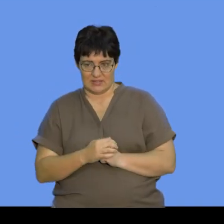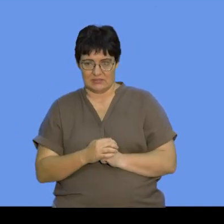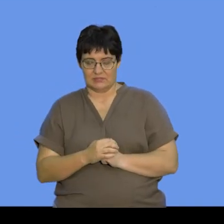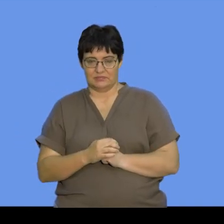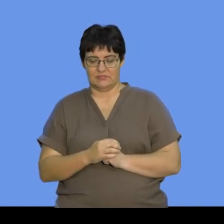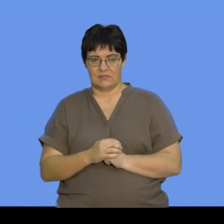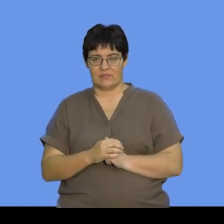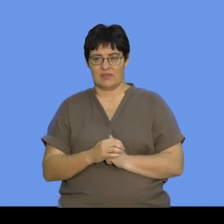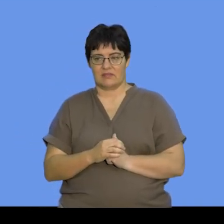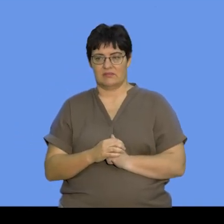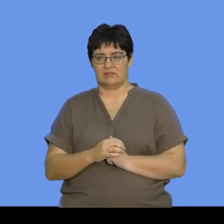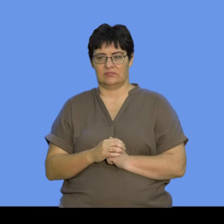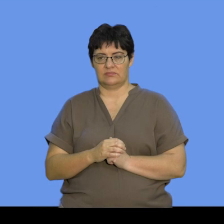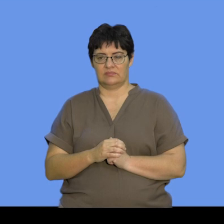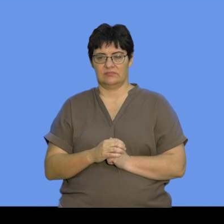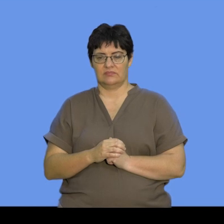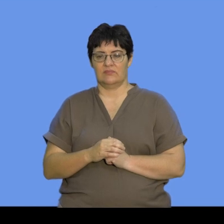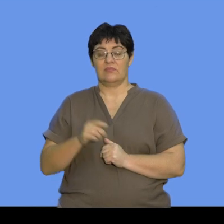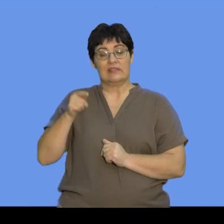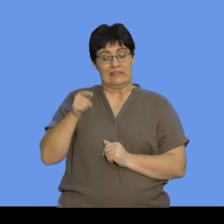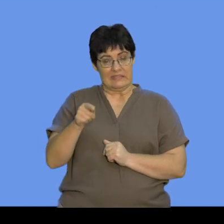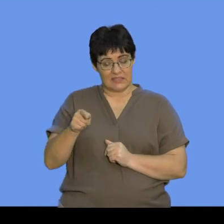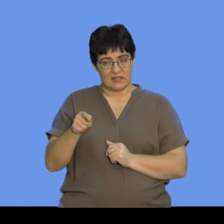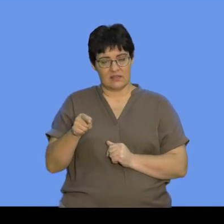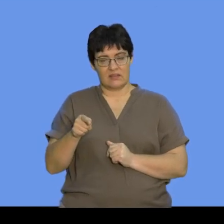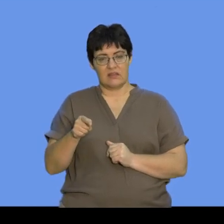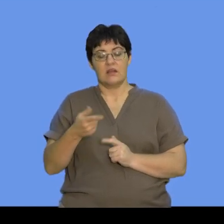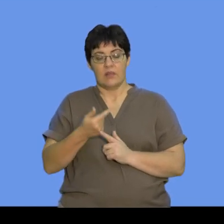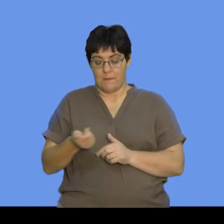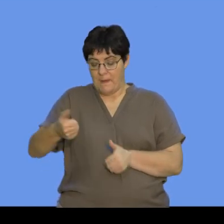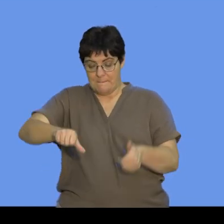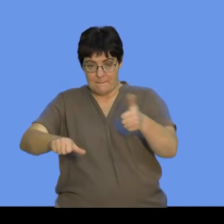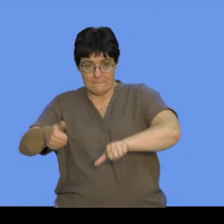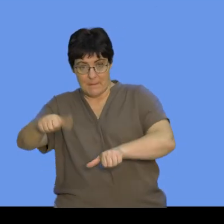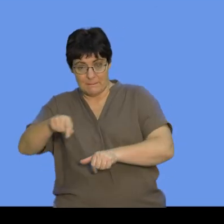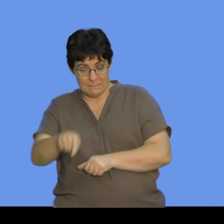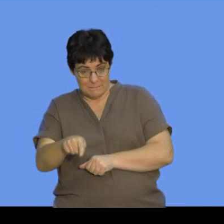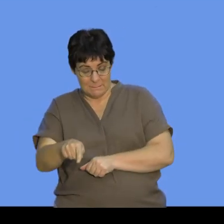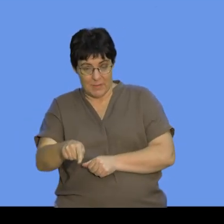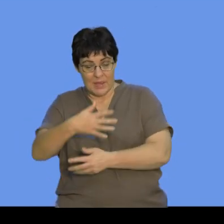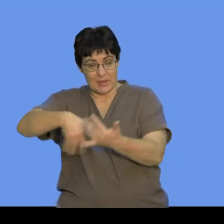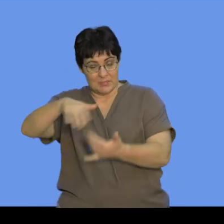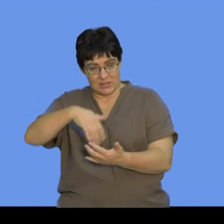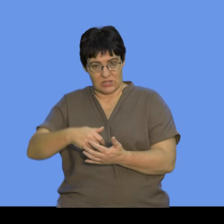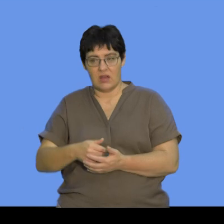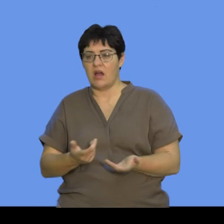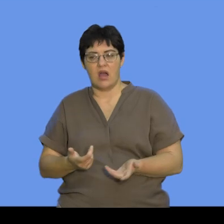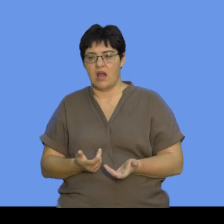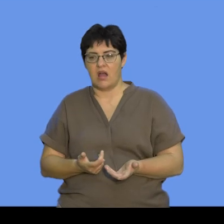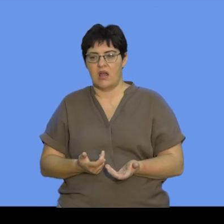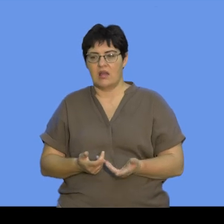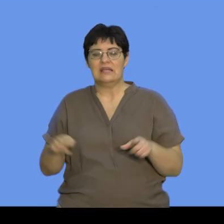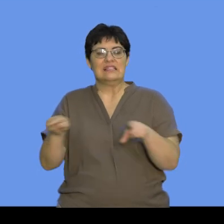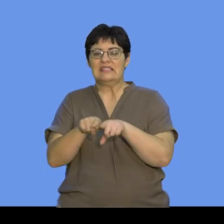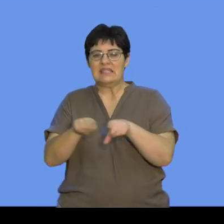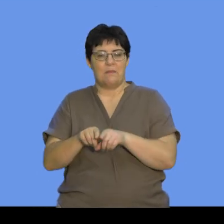mixture which is uniform, is that the components that make up these heterogeneous mixtures, they are not in the same phase. And